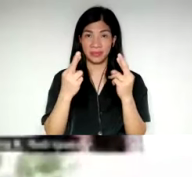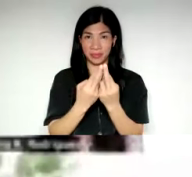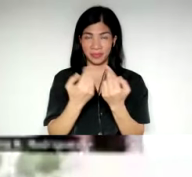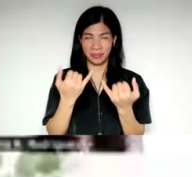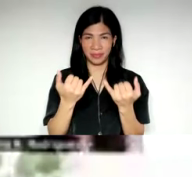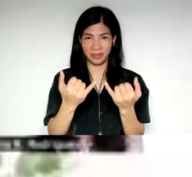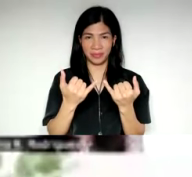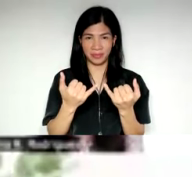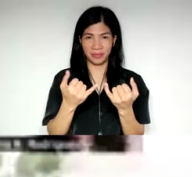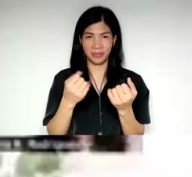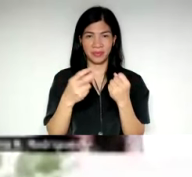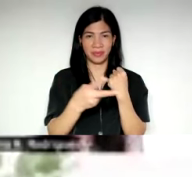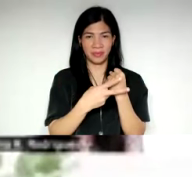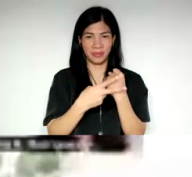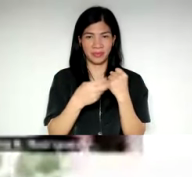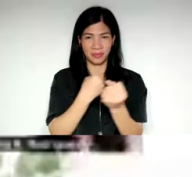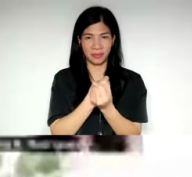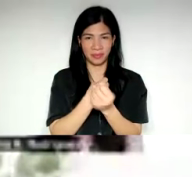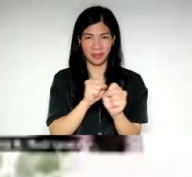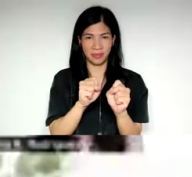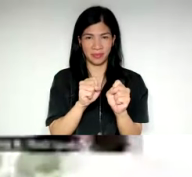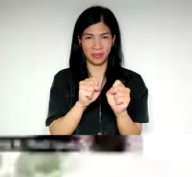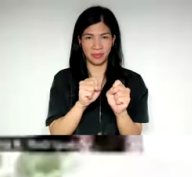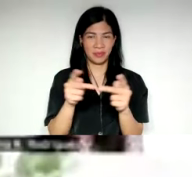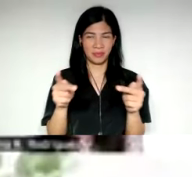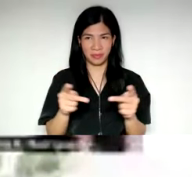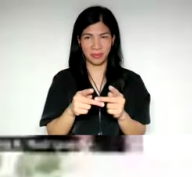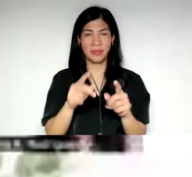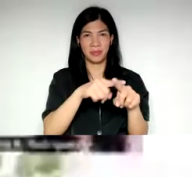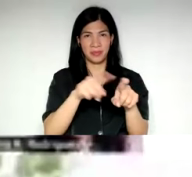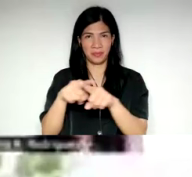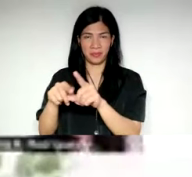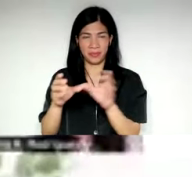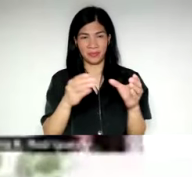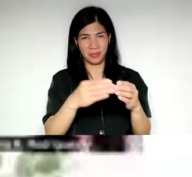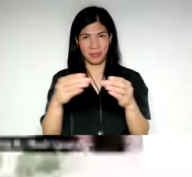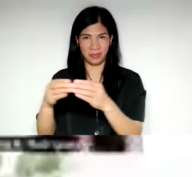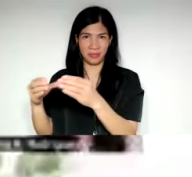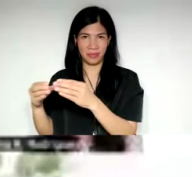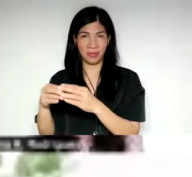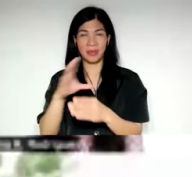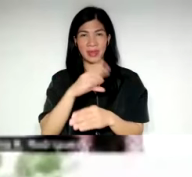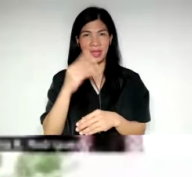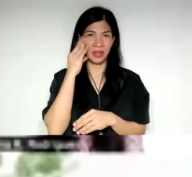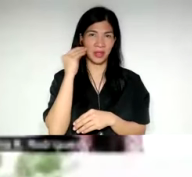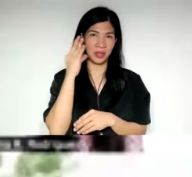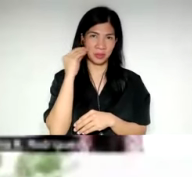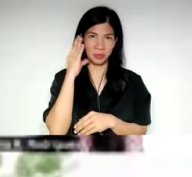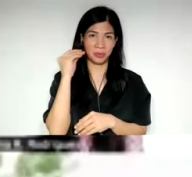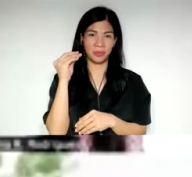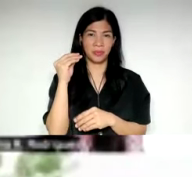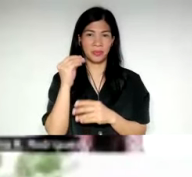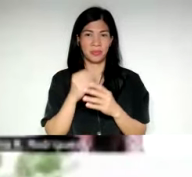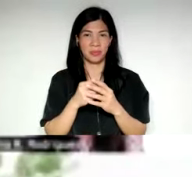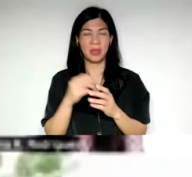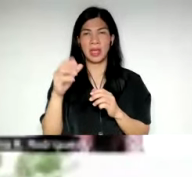actionable climate research and to promote a more open and equal concept of a collaboration that can help local communities and